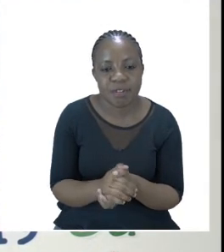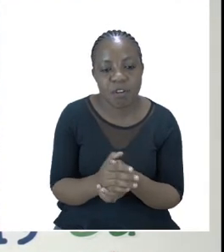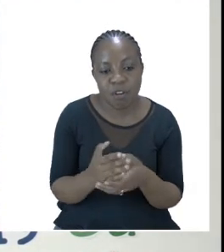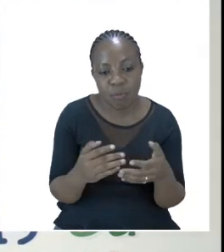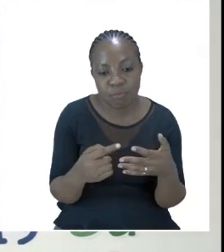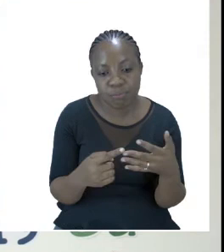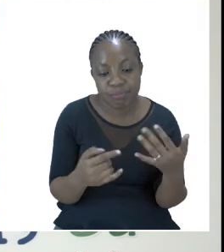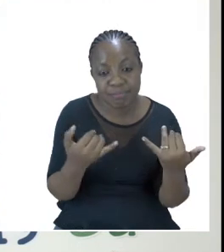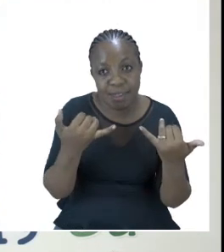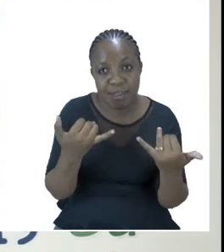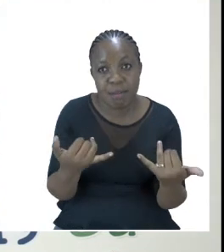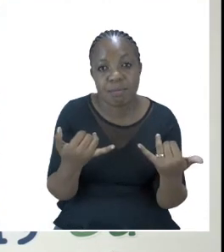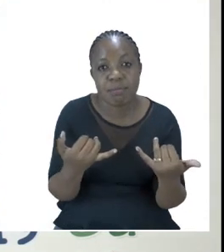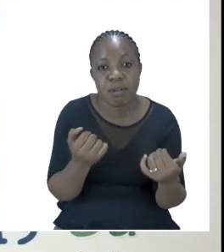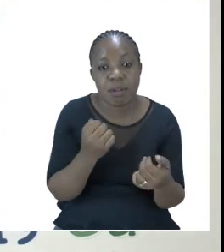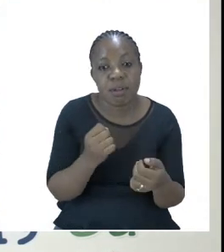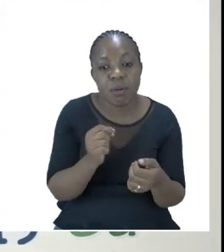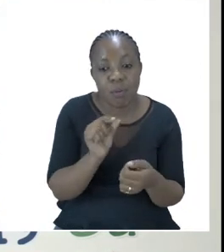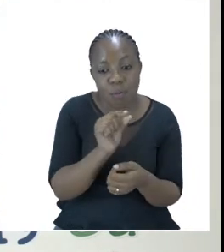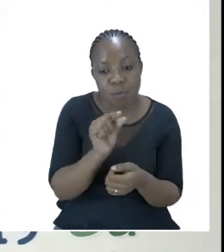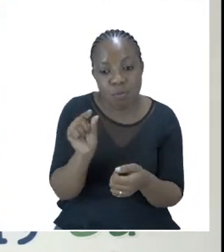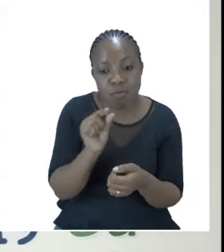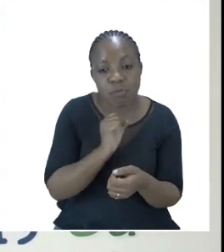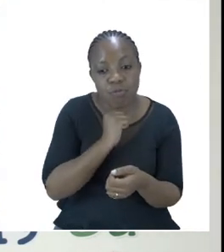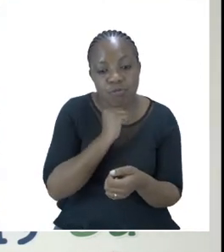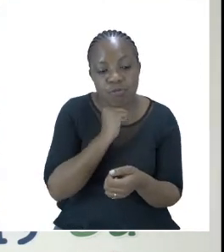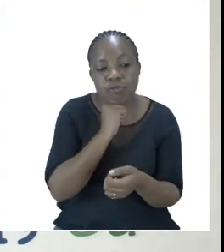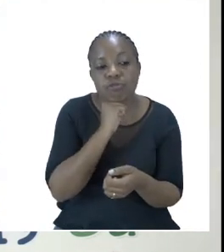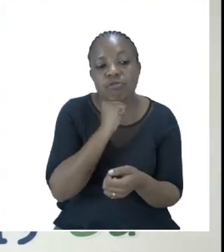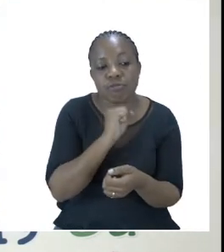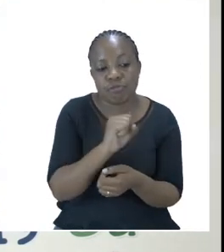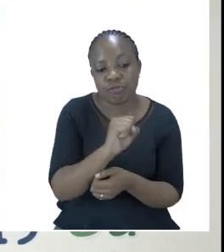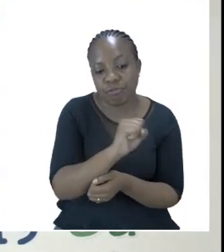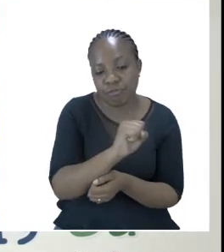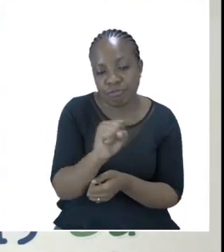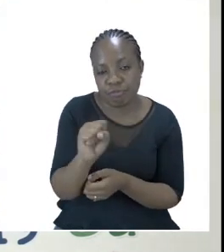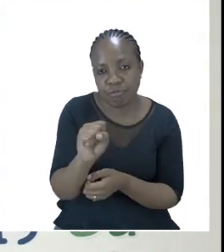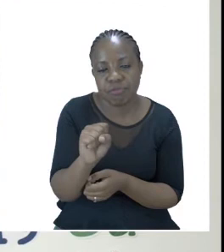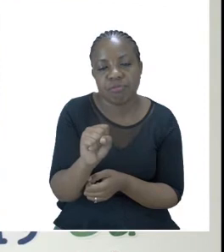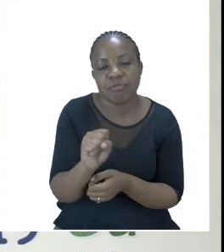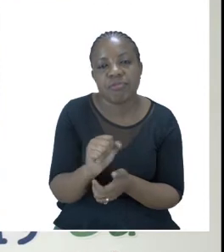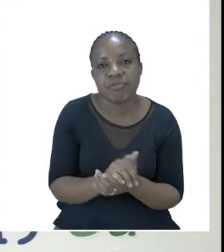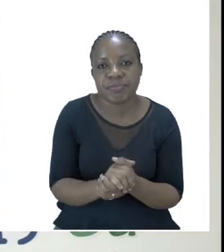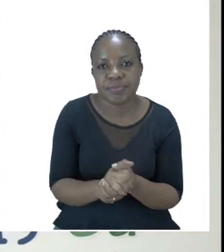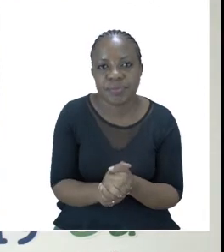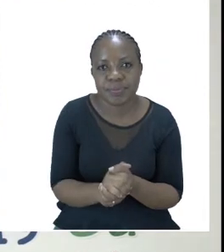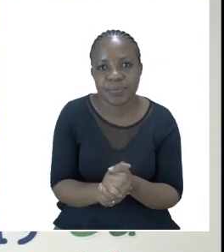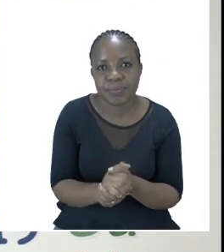Delicious. The next thing that has the sound S is a